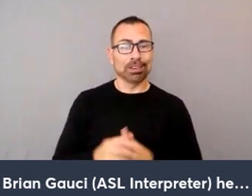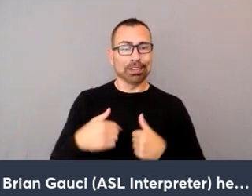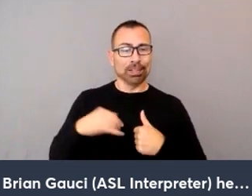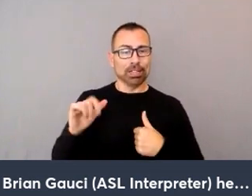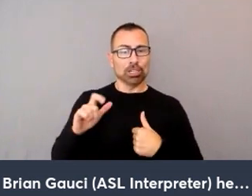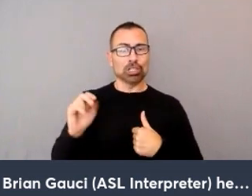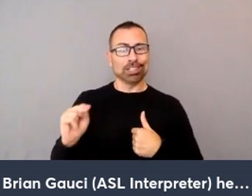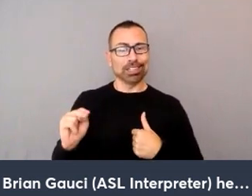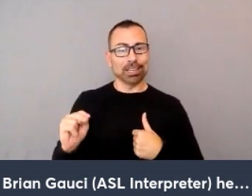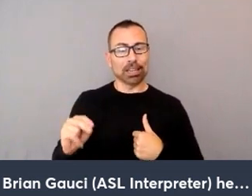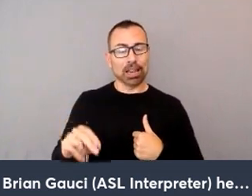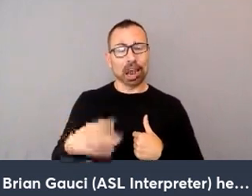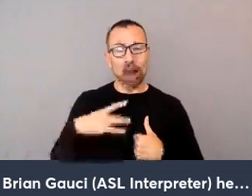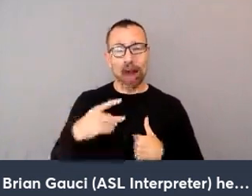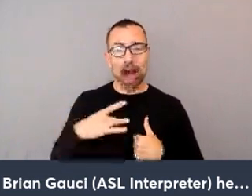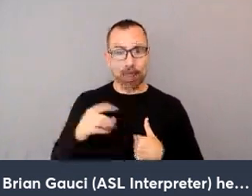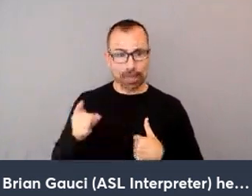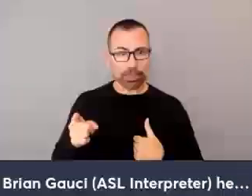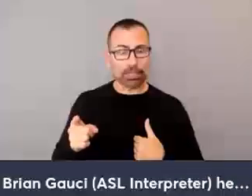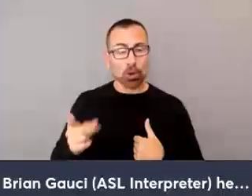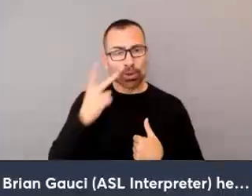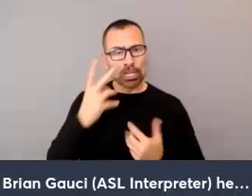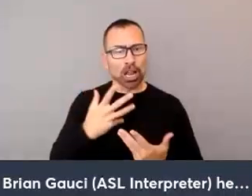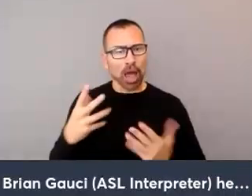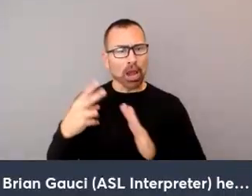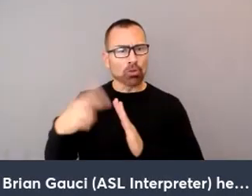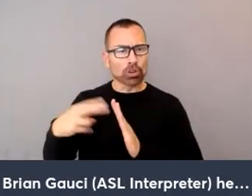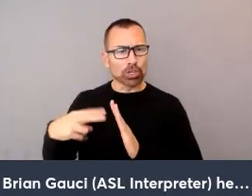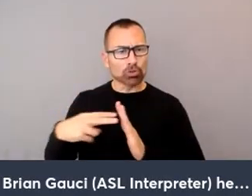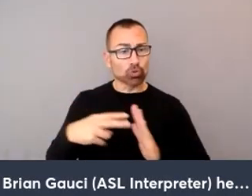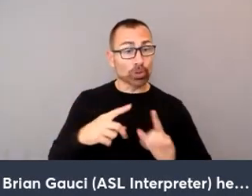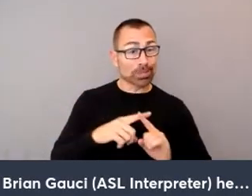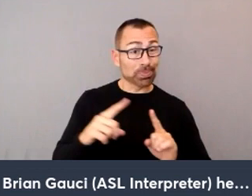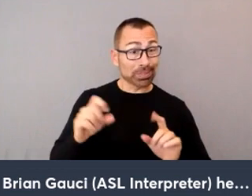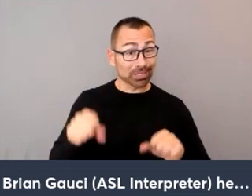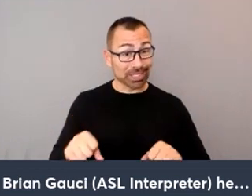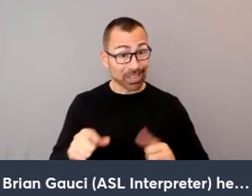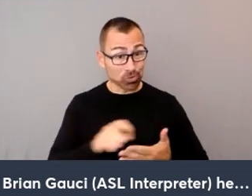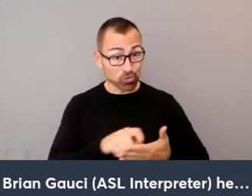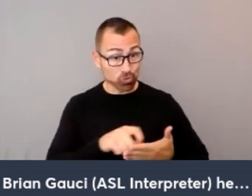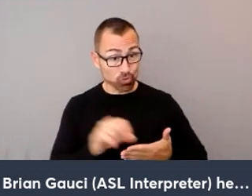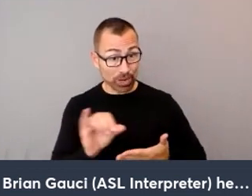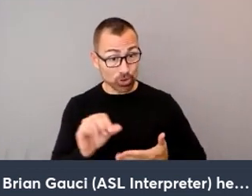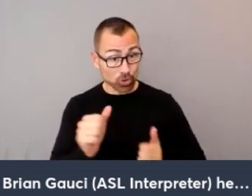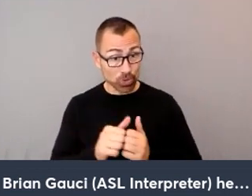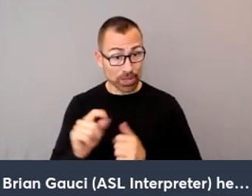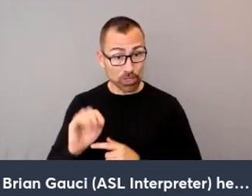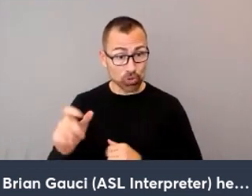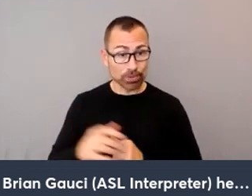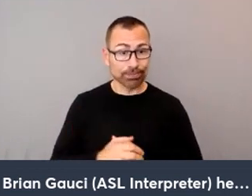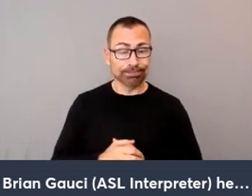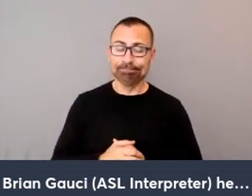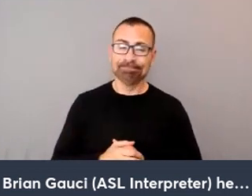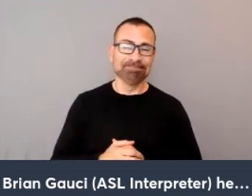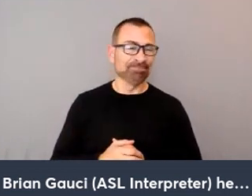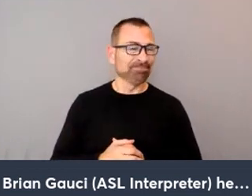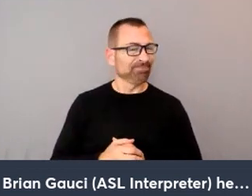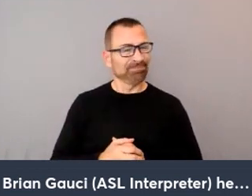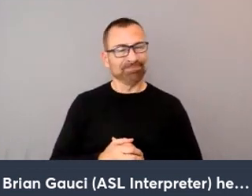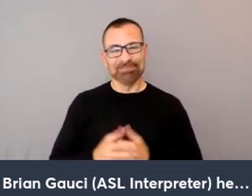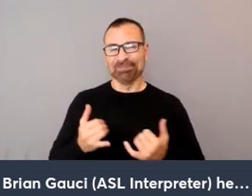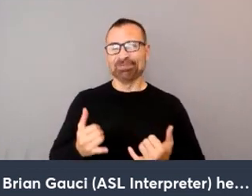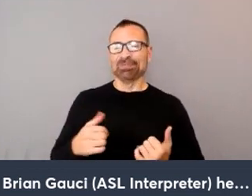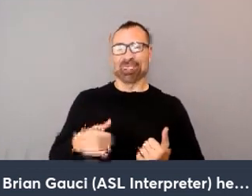reads right now in these use cases. With this tool, can people write? As it sits today, this is a read-only tool. Got it.